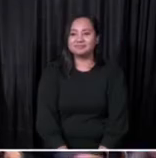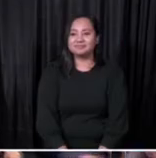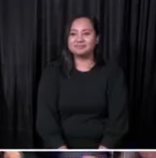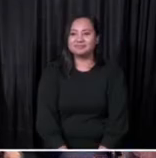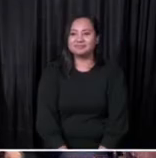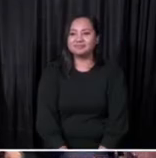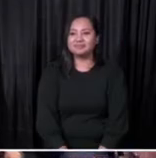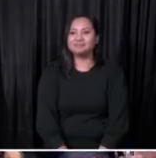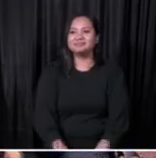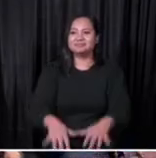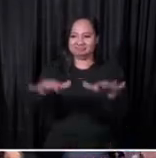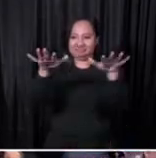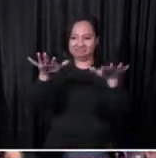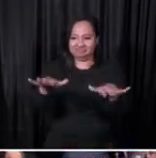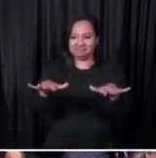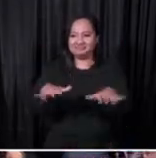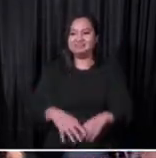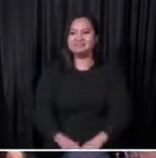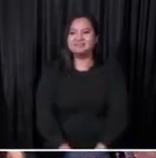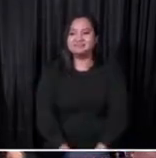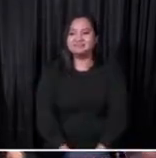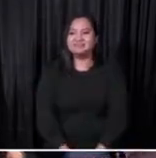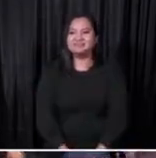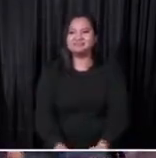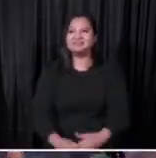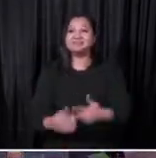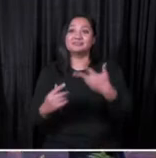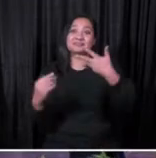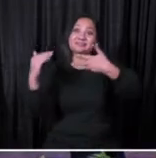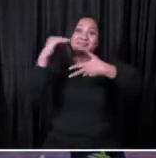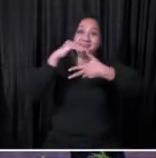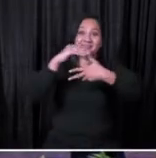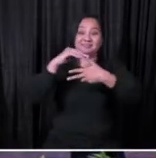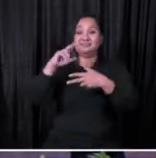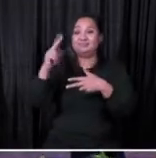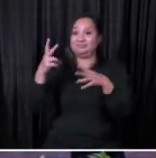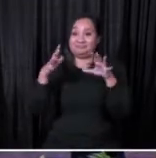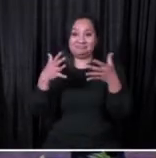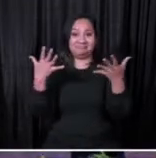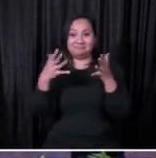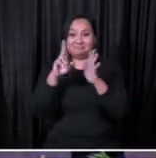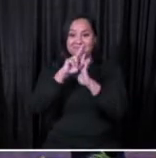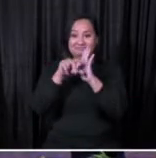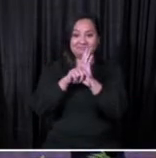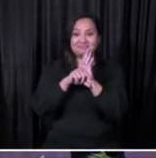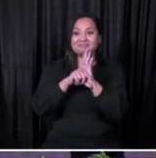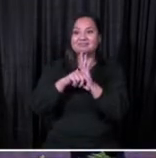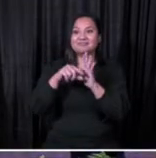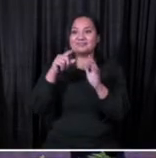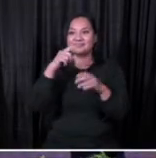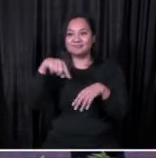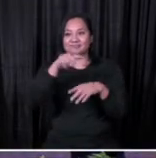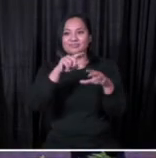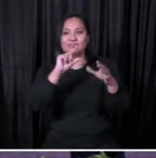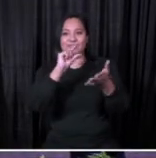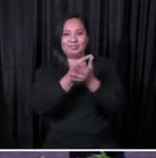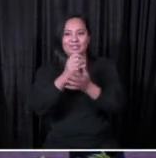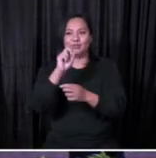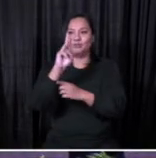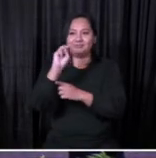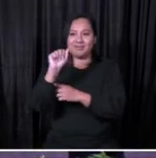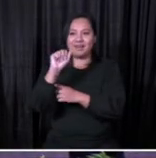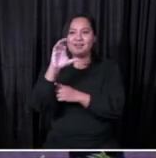Please be seated. The third group of undergraduates is graduating summa cum laude. This